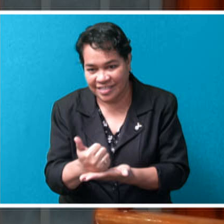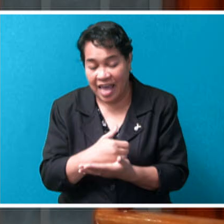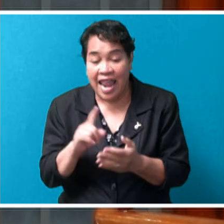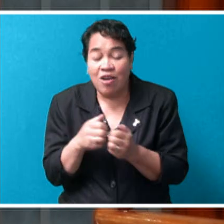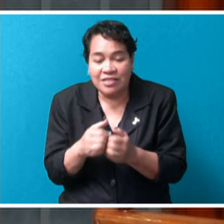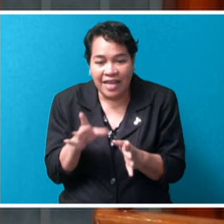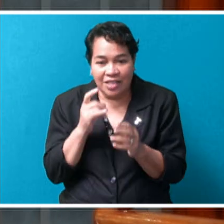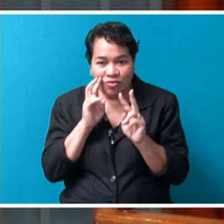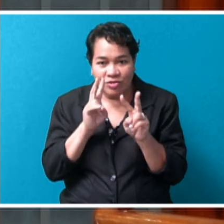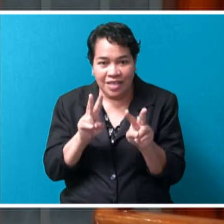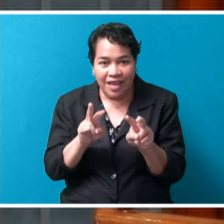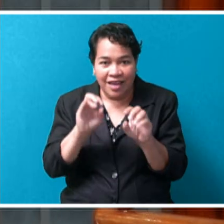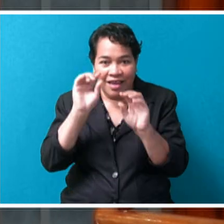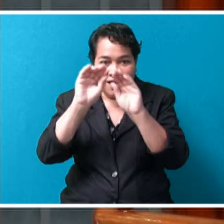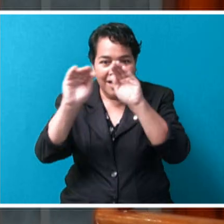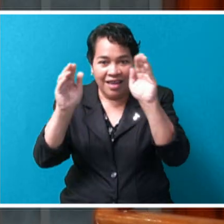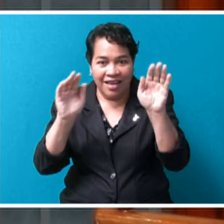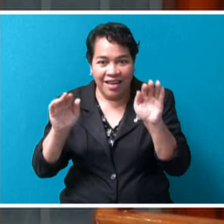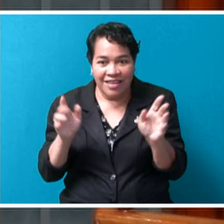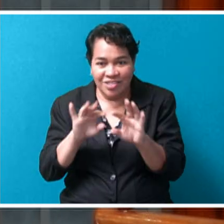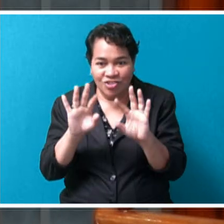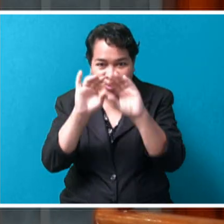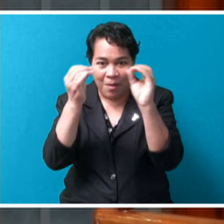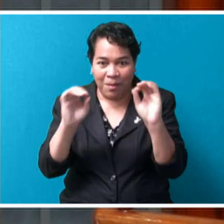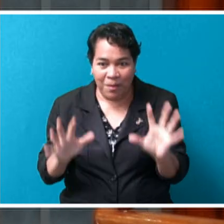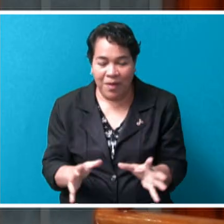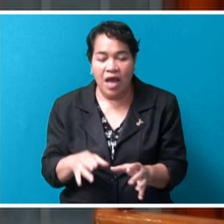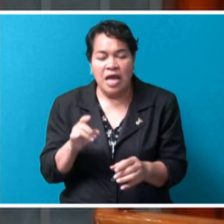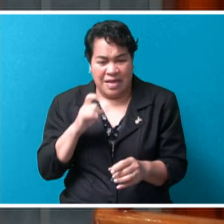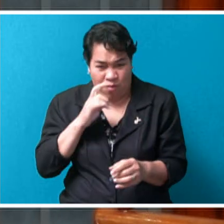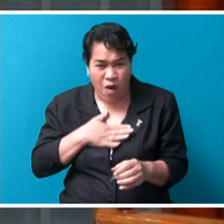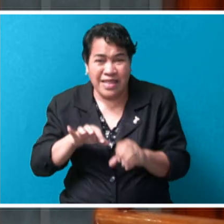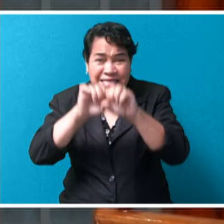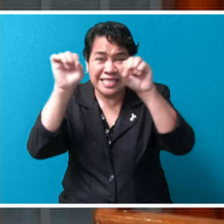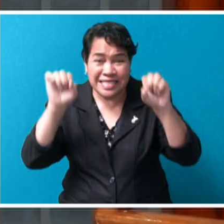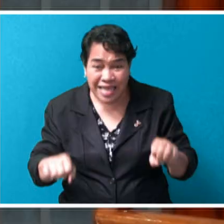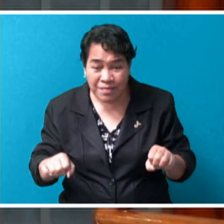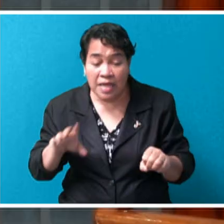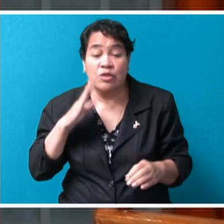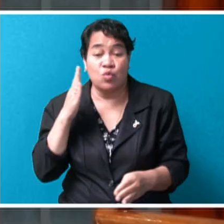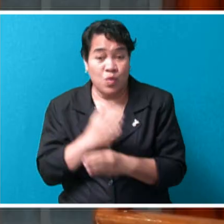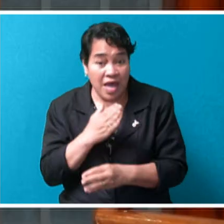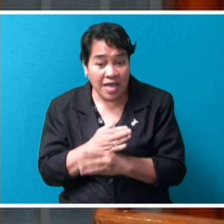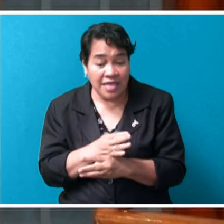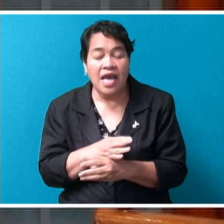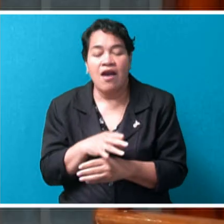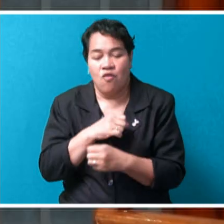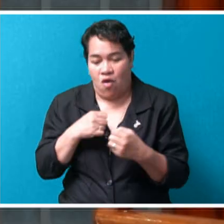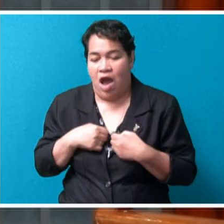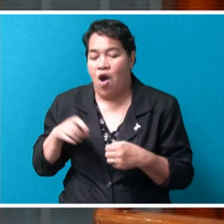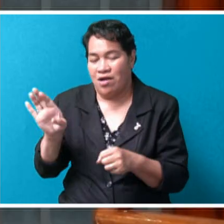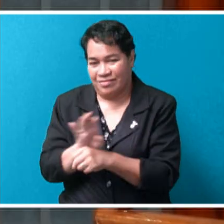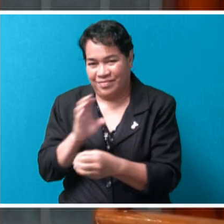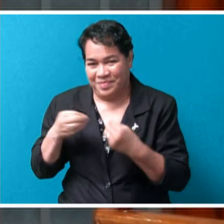shape. When we want a system, Honorable Speaker, that works for our entrepreneurs.